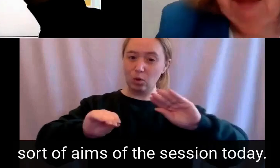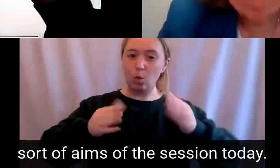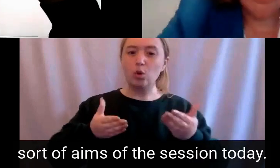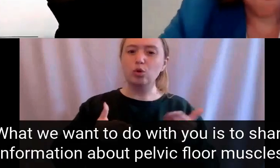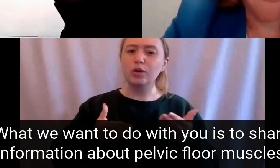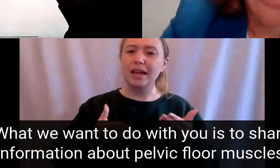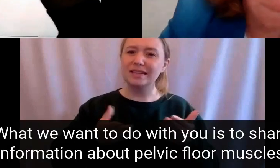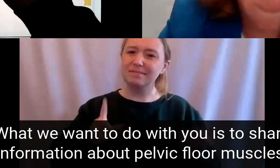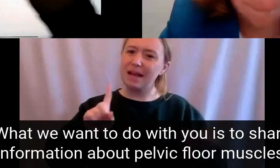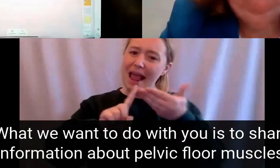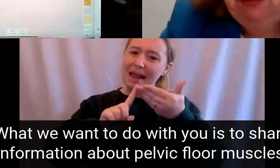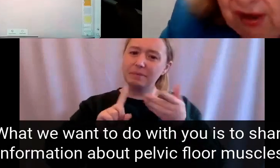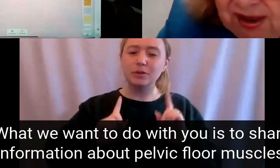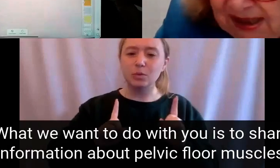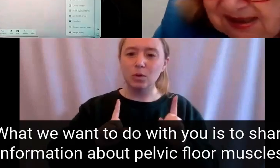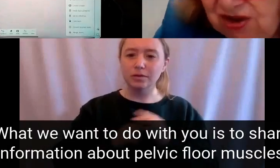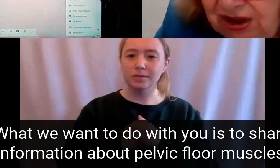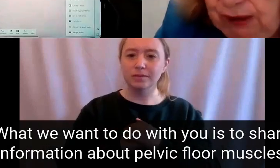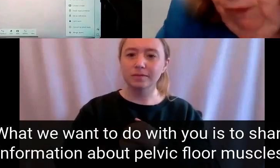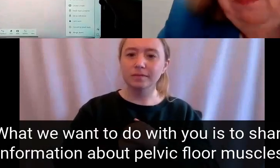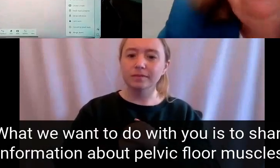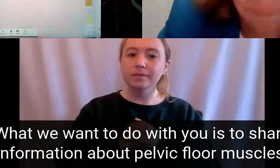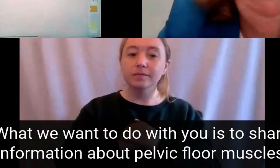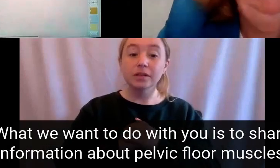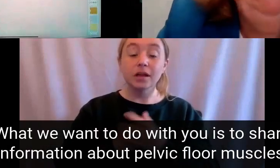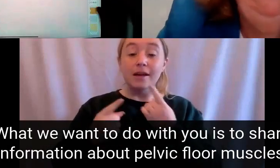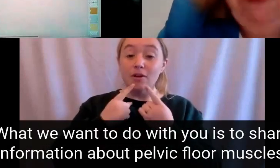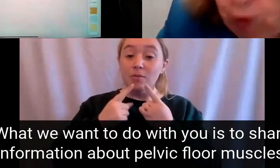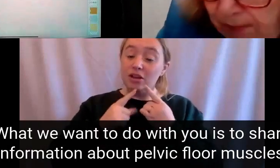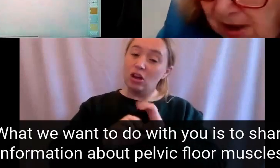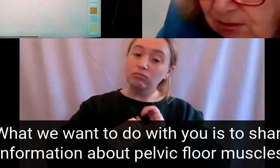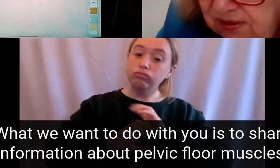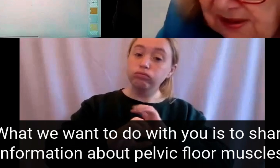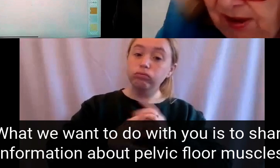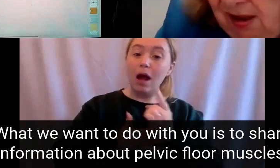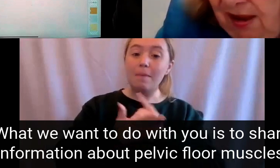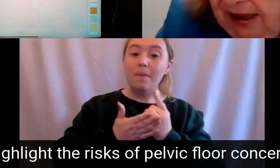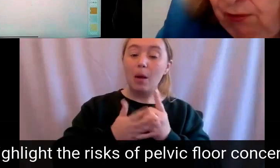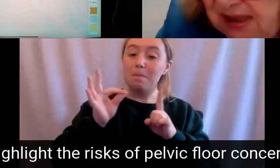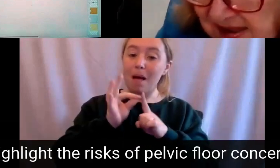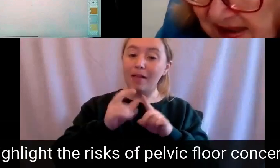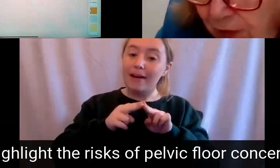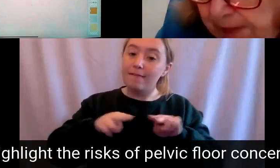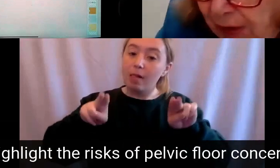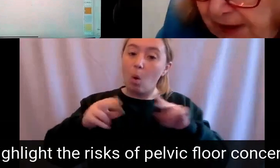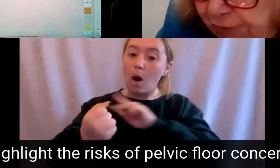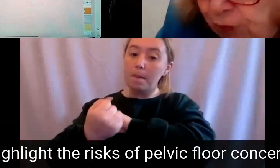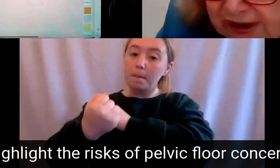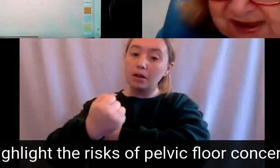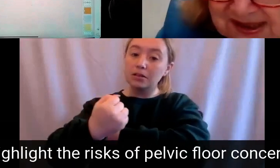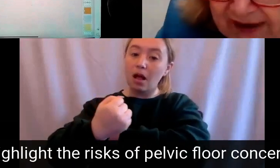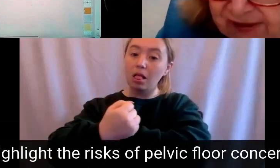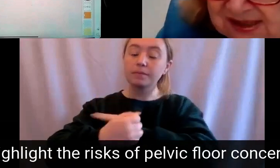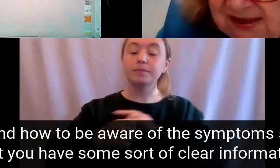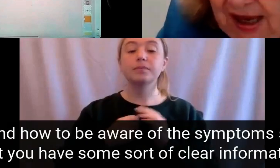session today. I mean, what we want to do with you is to share information about pelvic floor muscles, the risks of pelvic